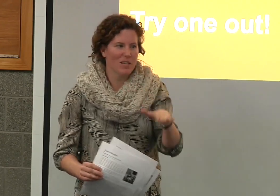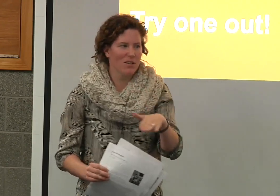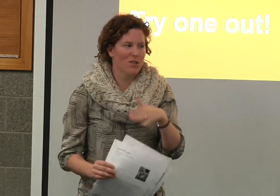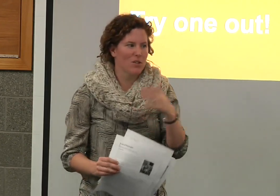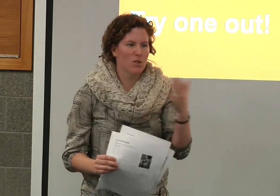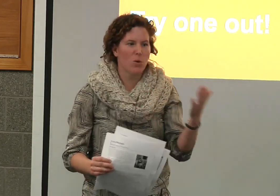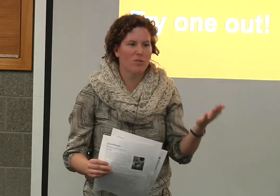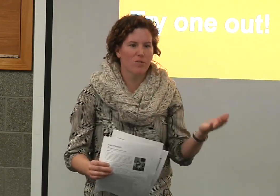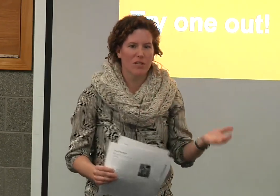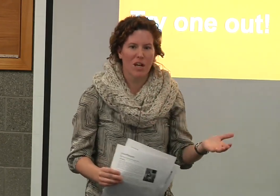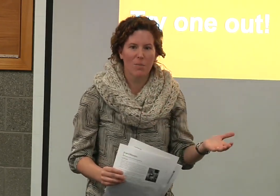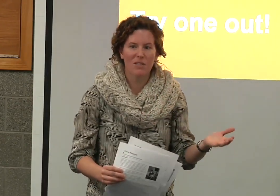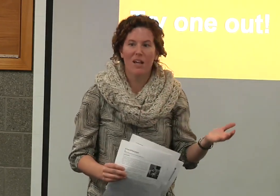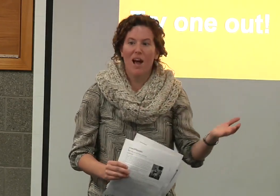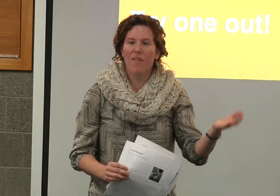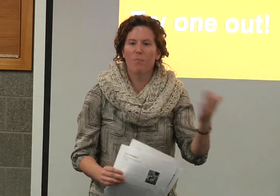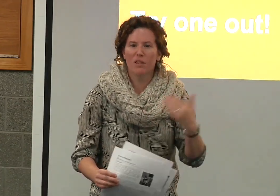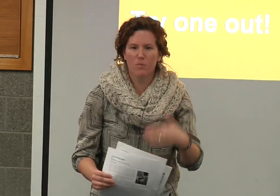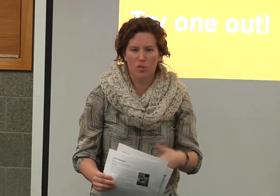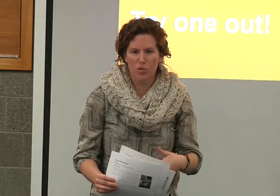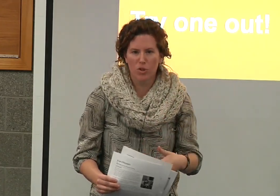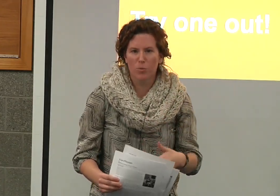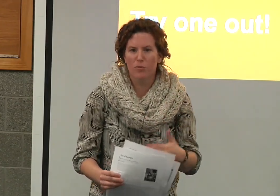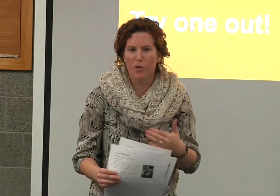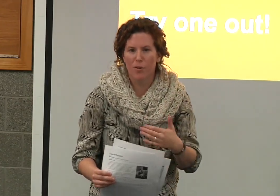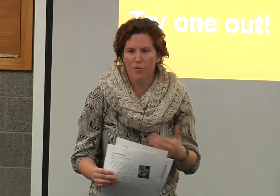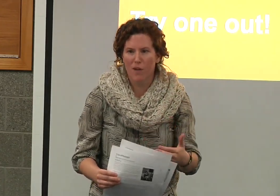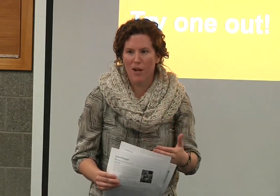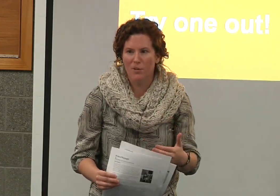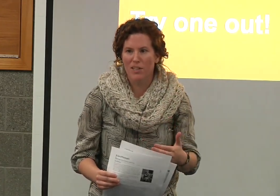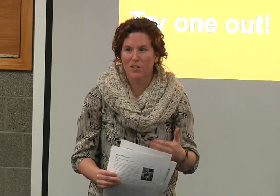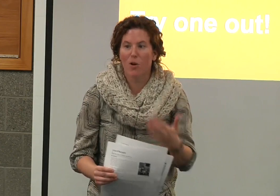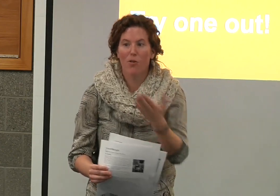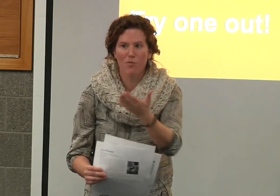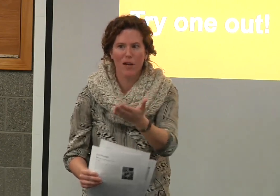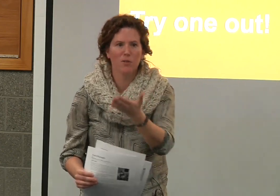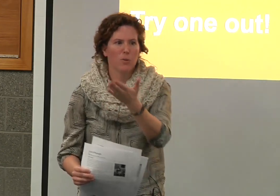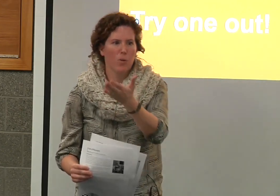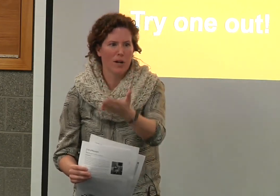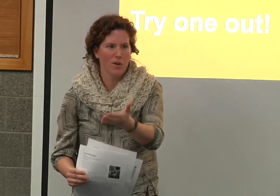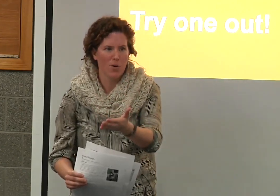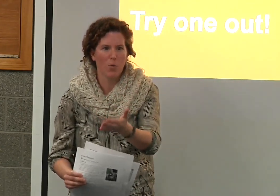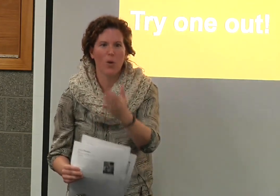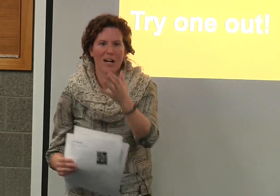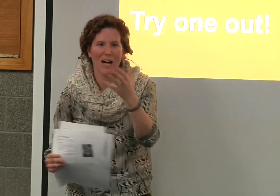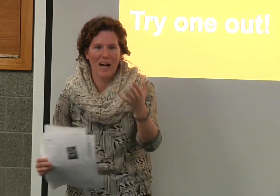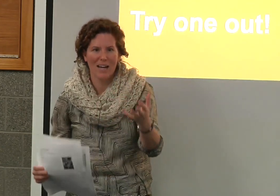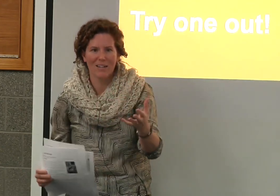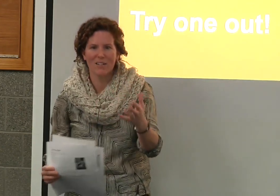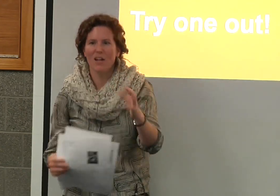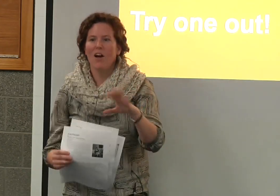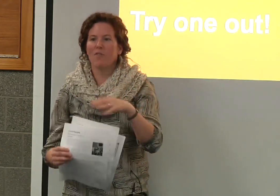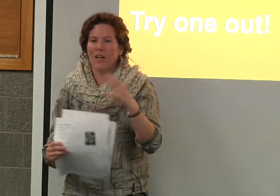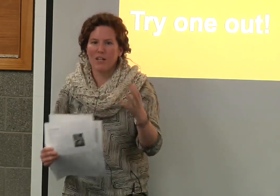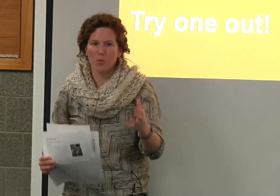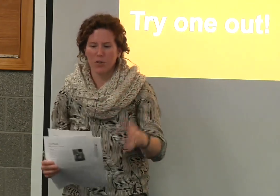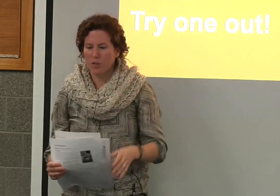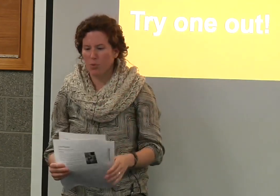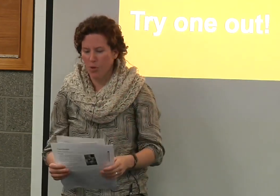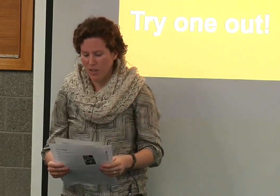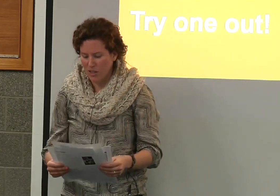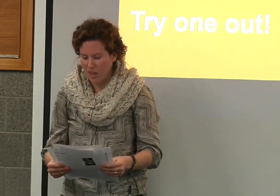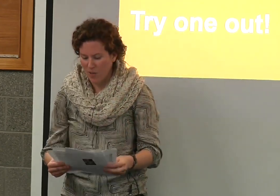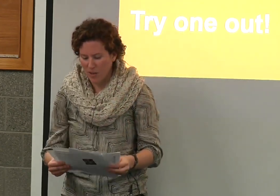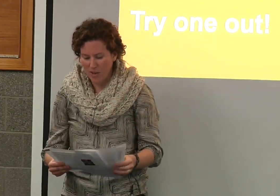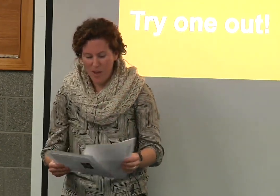because they bin them basically into these 12 different types and then make them searchable for other faculty. So other faculty would want to know what kind of